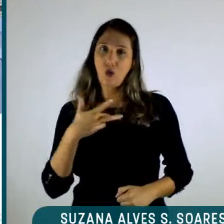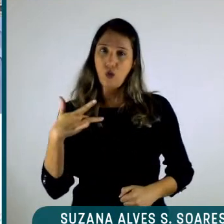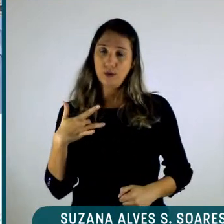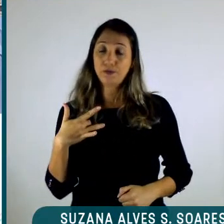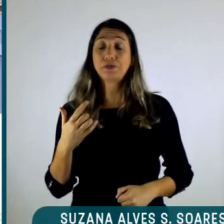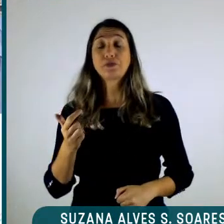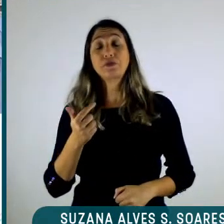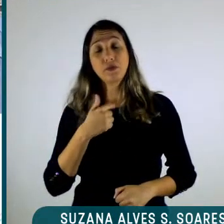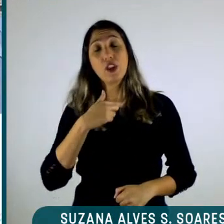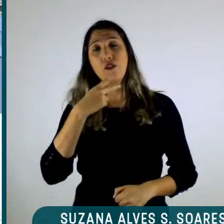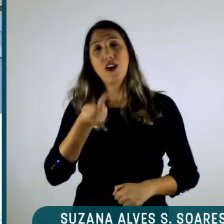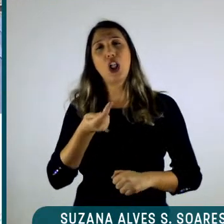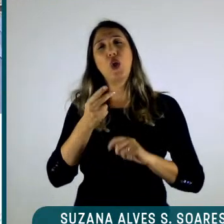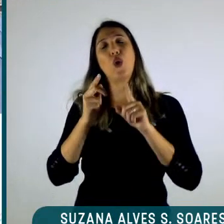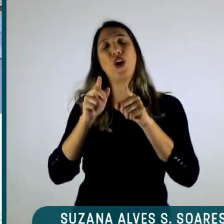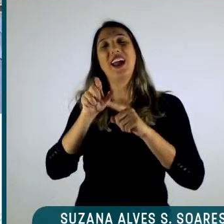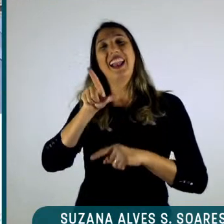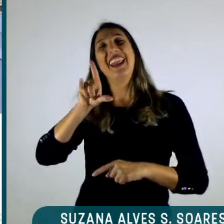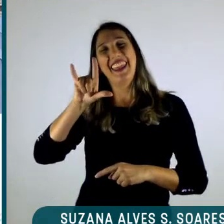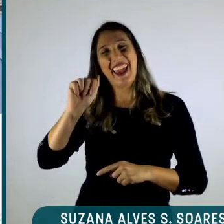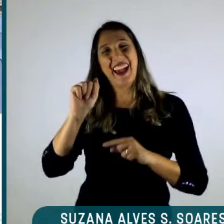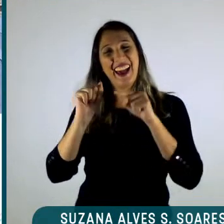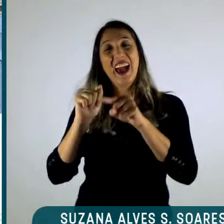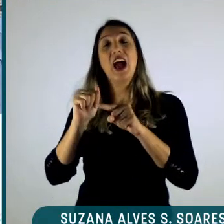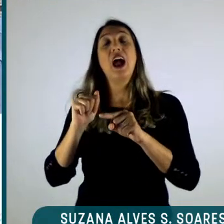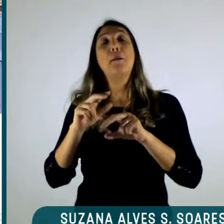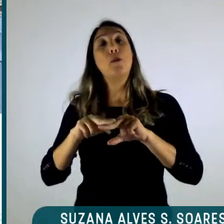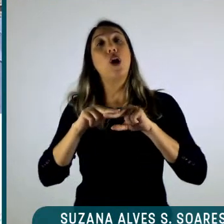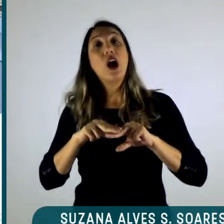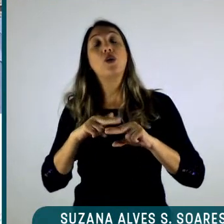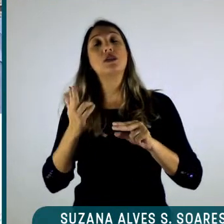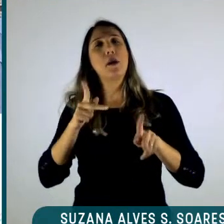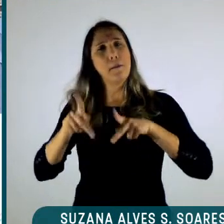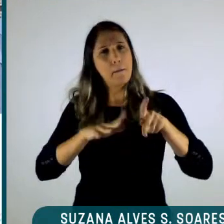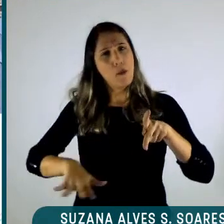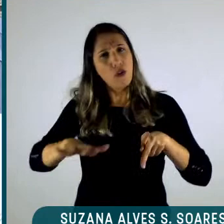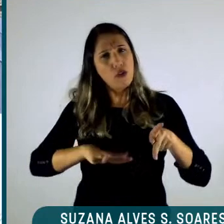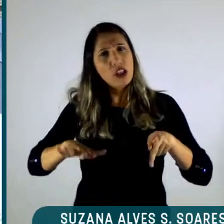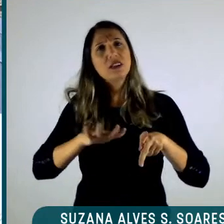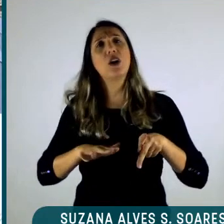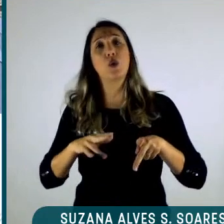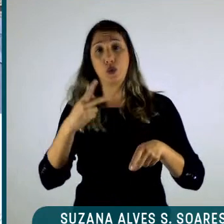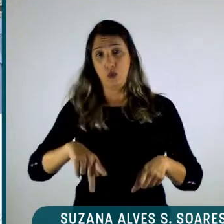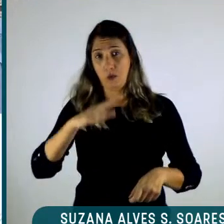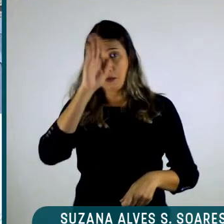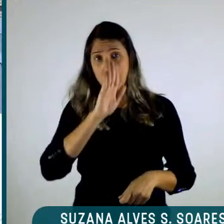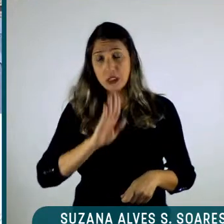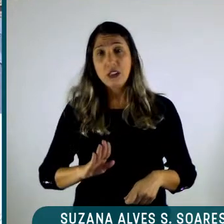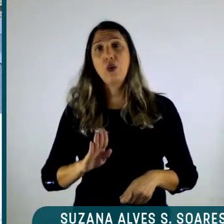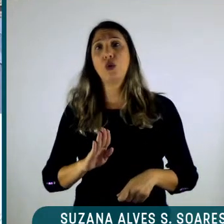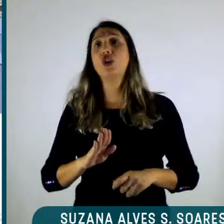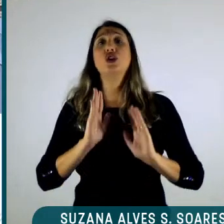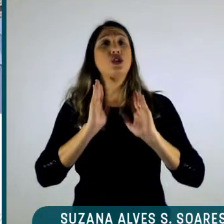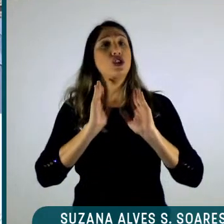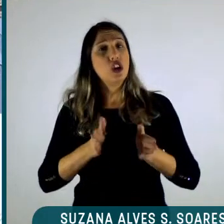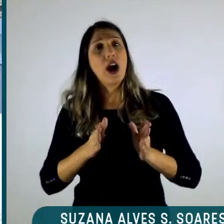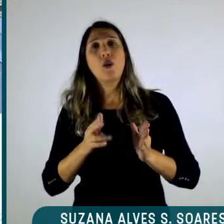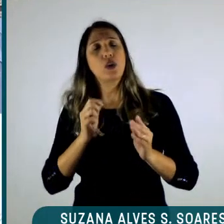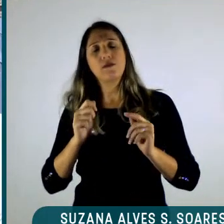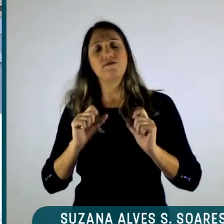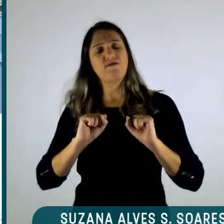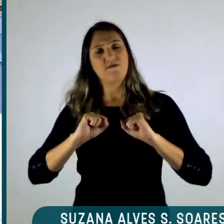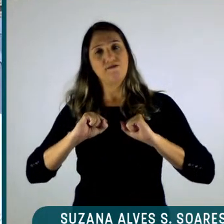organizes itself towards health. What I believe, Ligia and Lia, is that the population